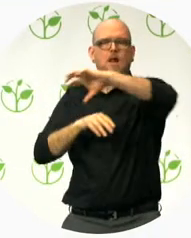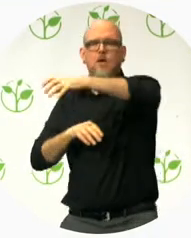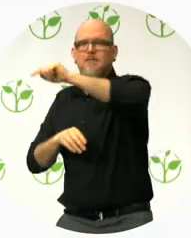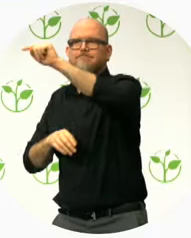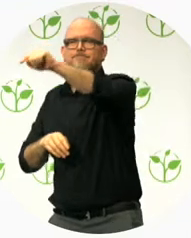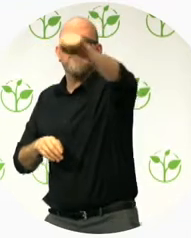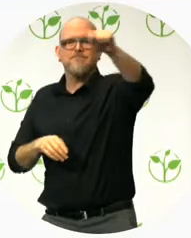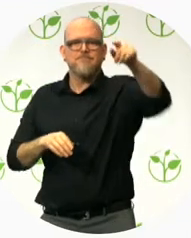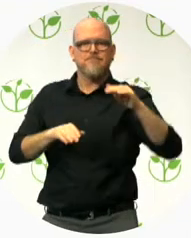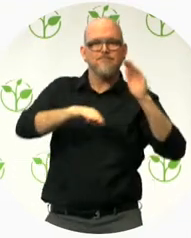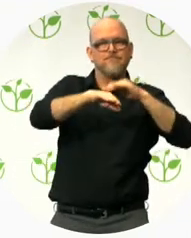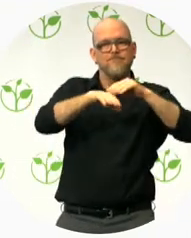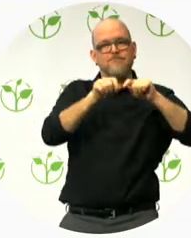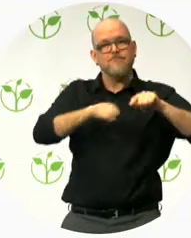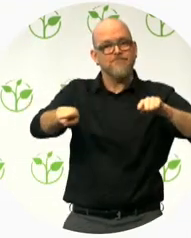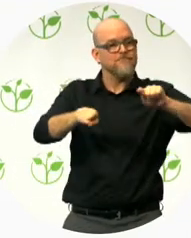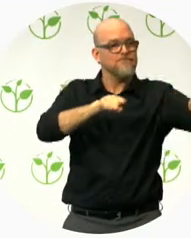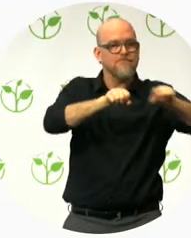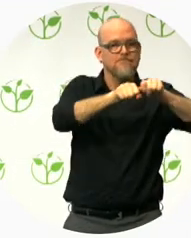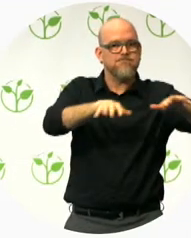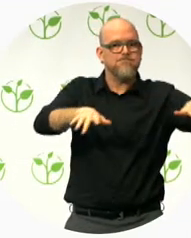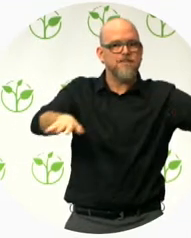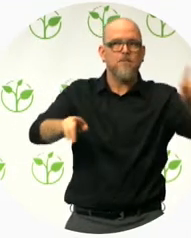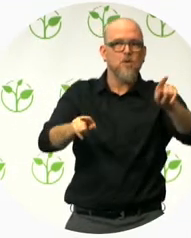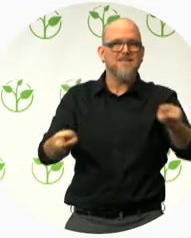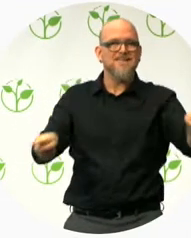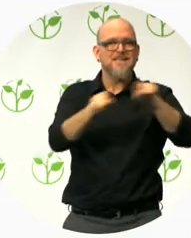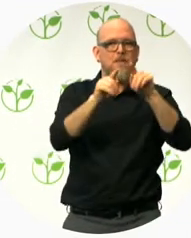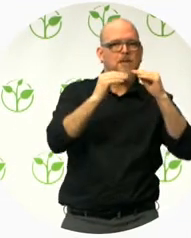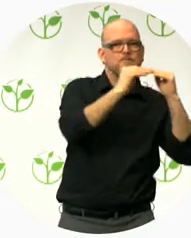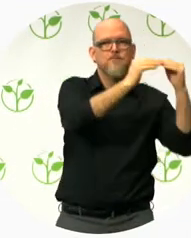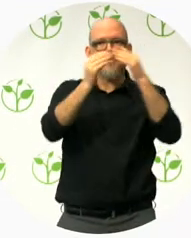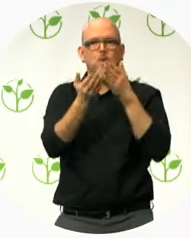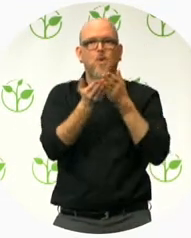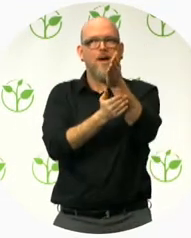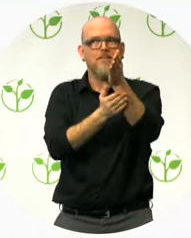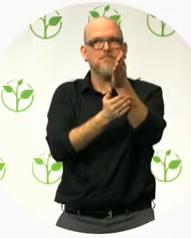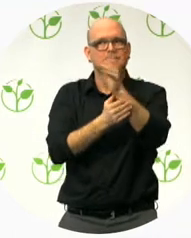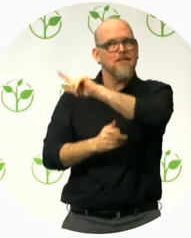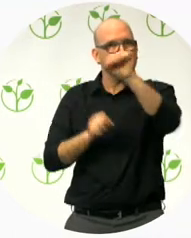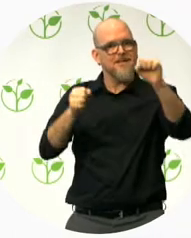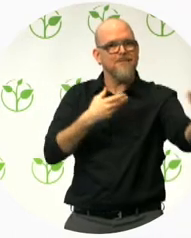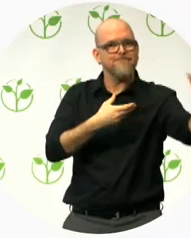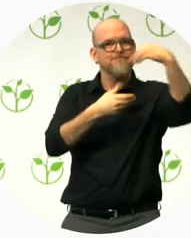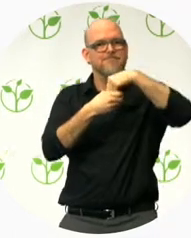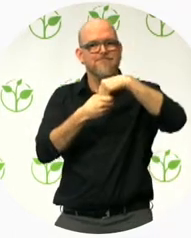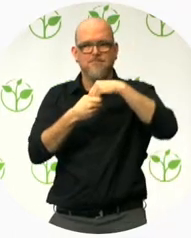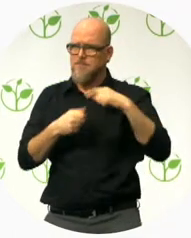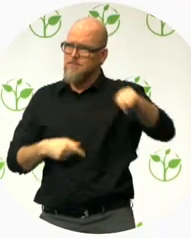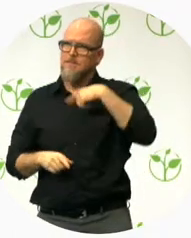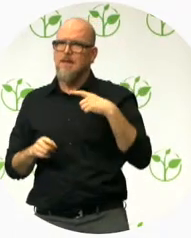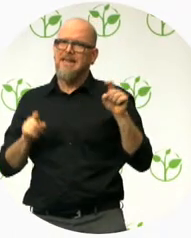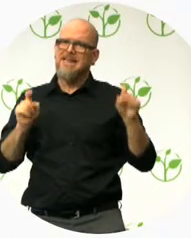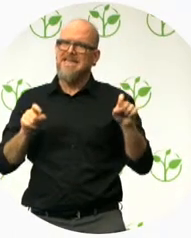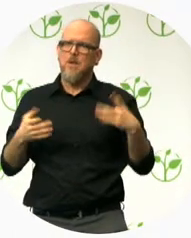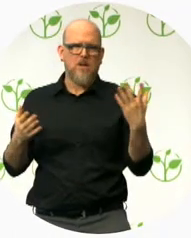and any rights, including CRPD, to be implemented. We need policies if we want any kind of rights to